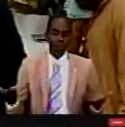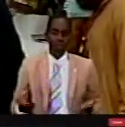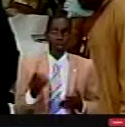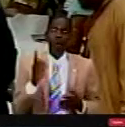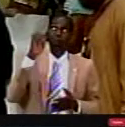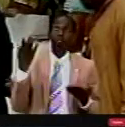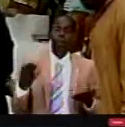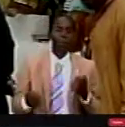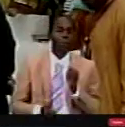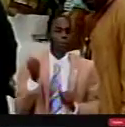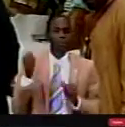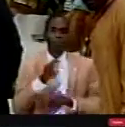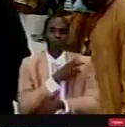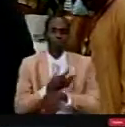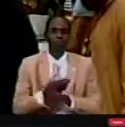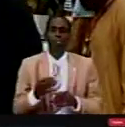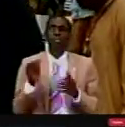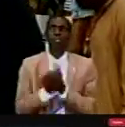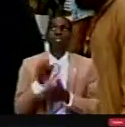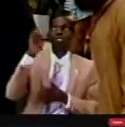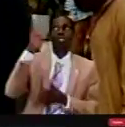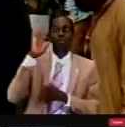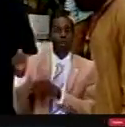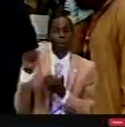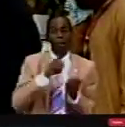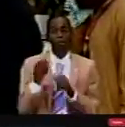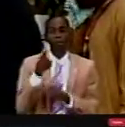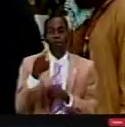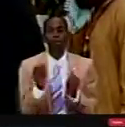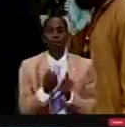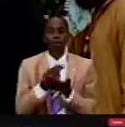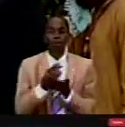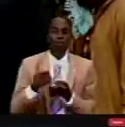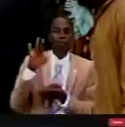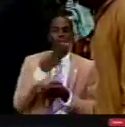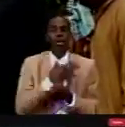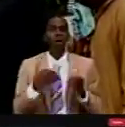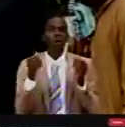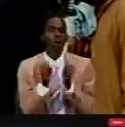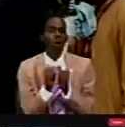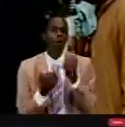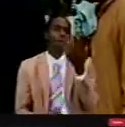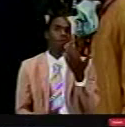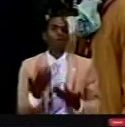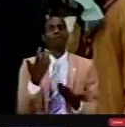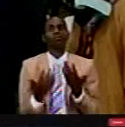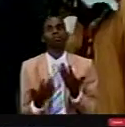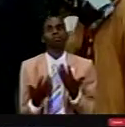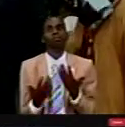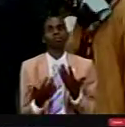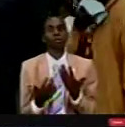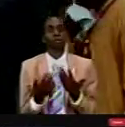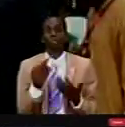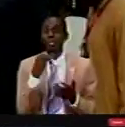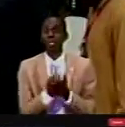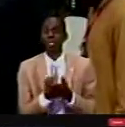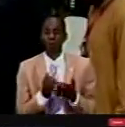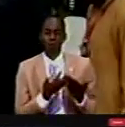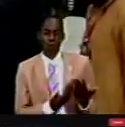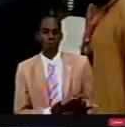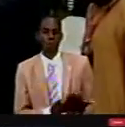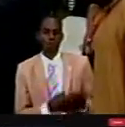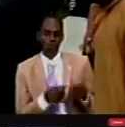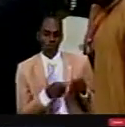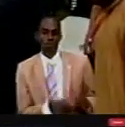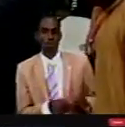baptize you with the Holy Ghost and with fire he says tiring he says wage until the